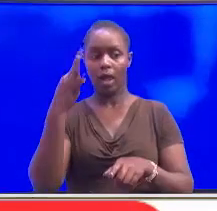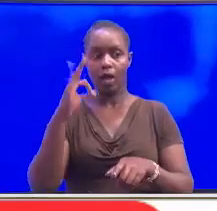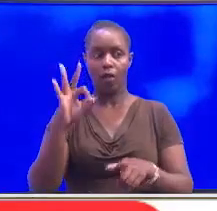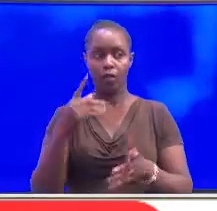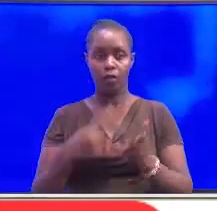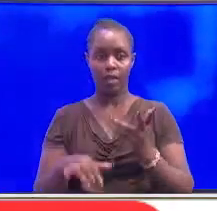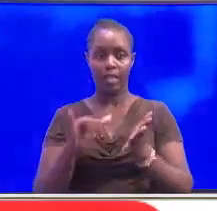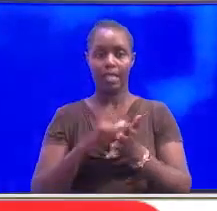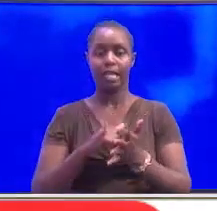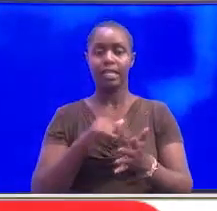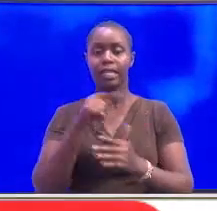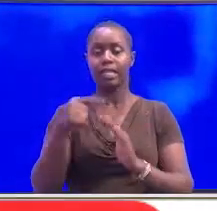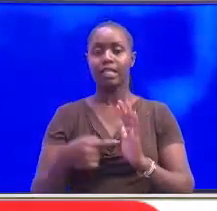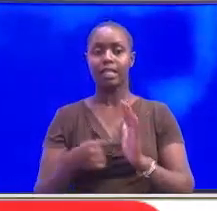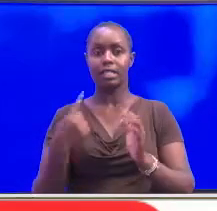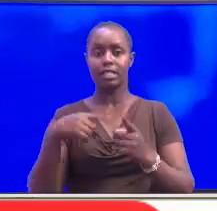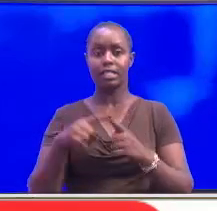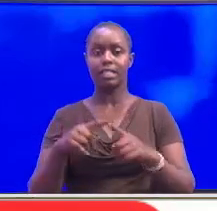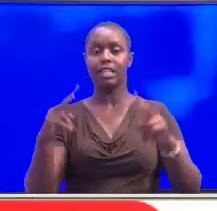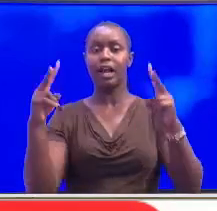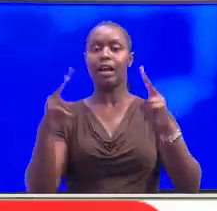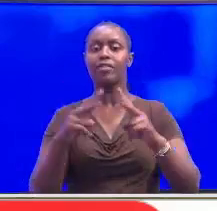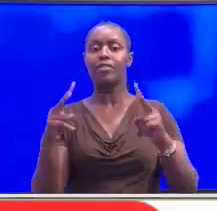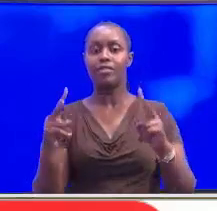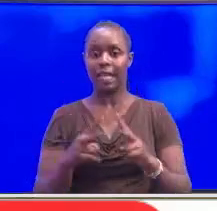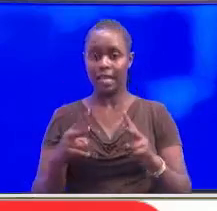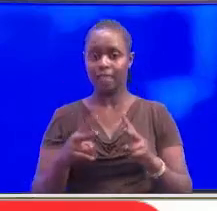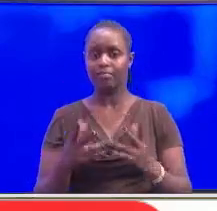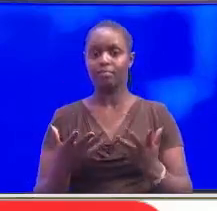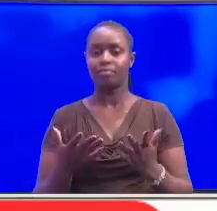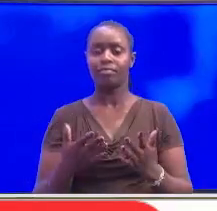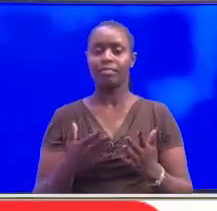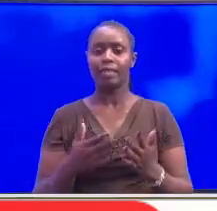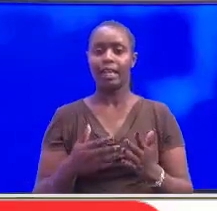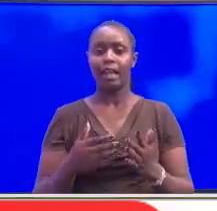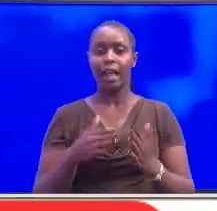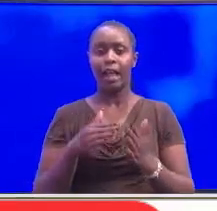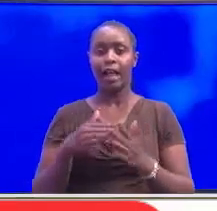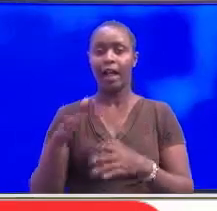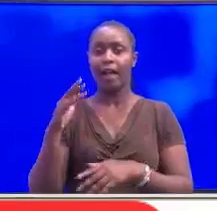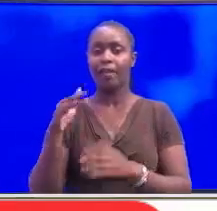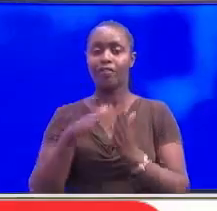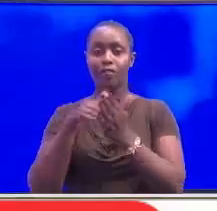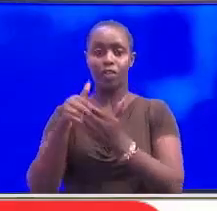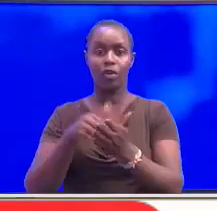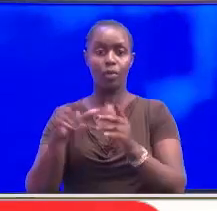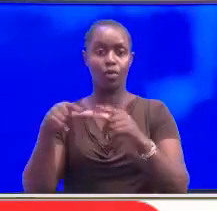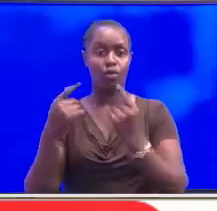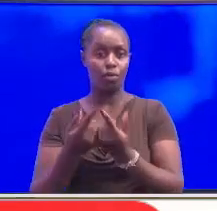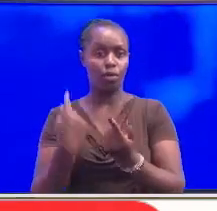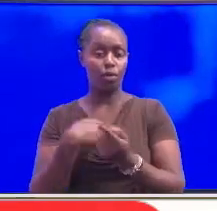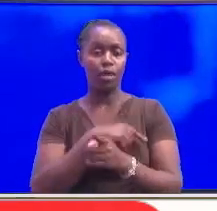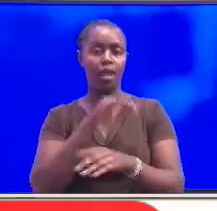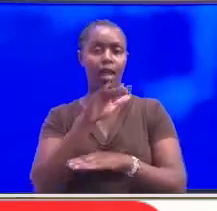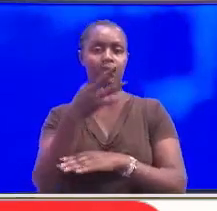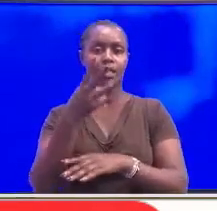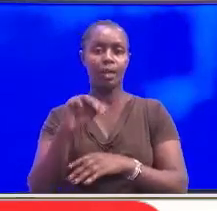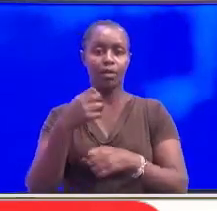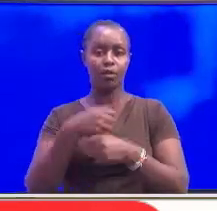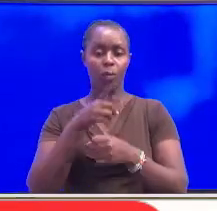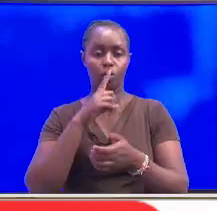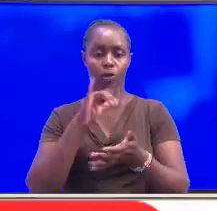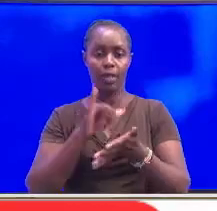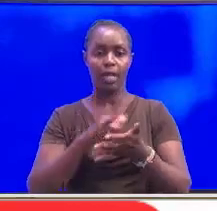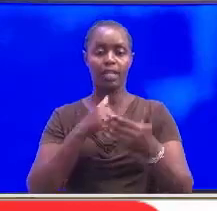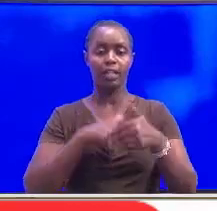they are dealing with a very vulnerable group. Therefore, we are urging them to ensure that they adhere to